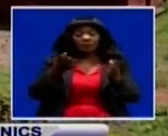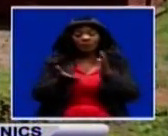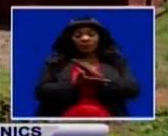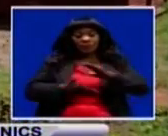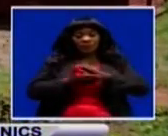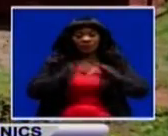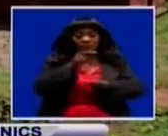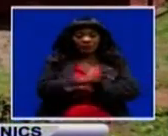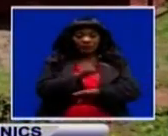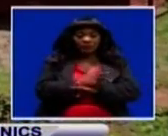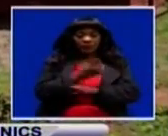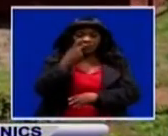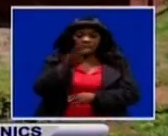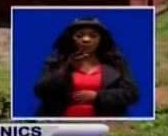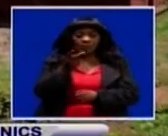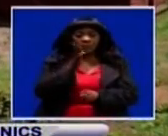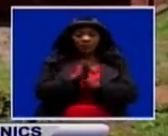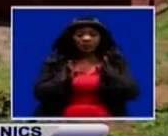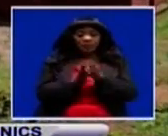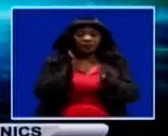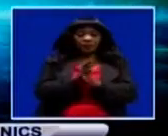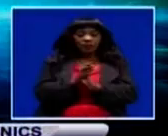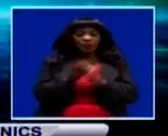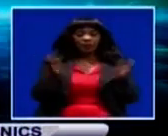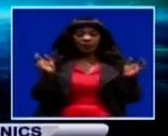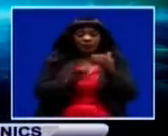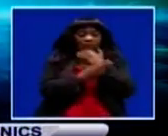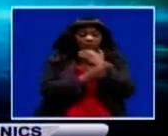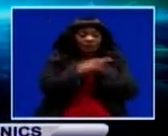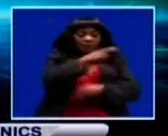project which will see the construction of 6 clinics.